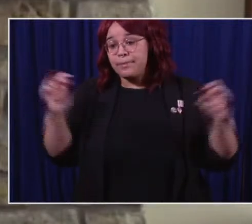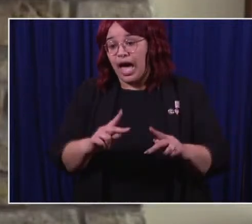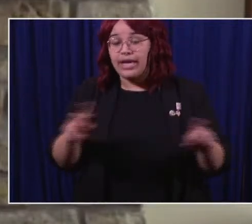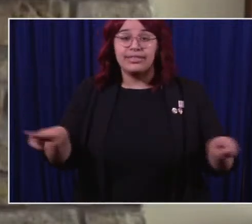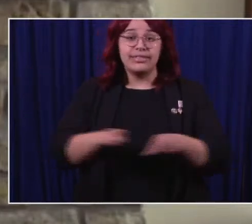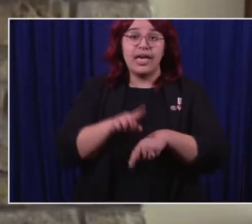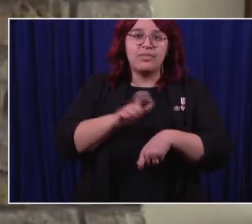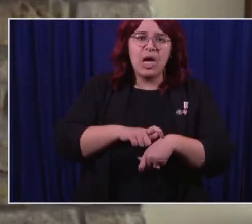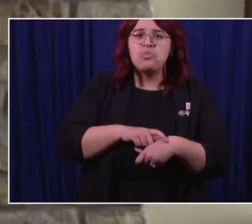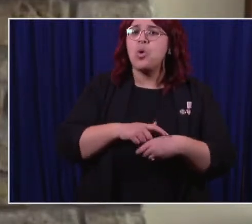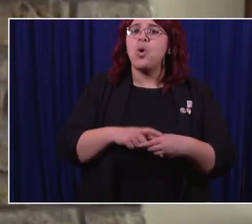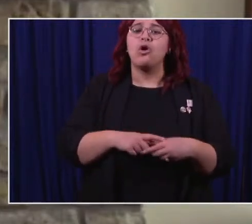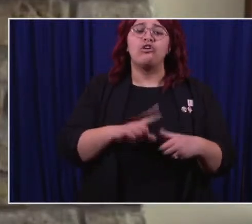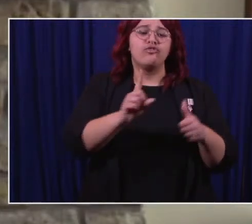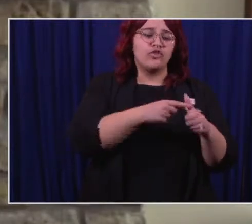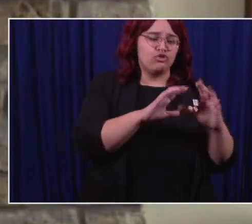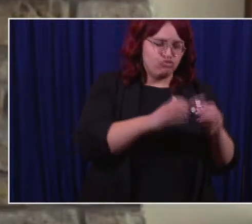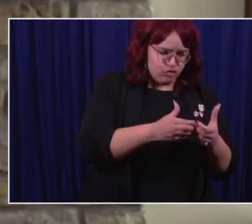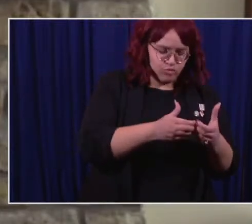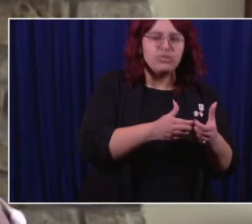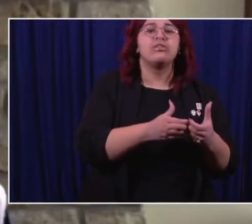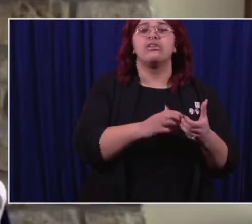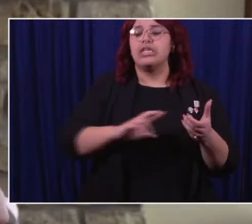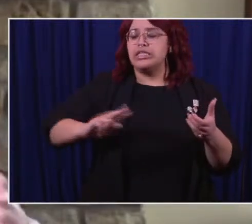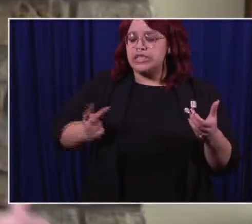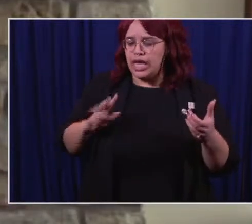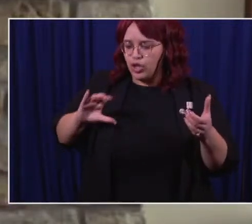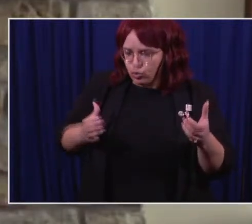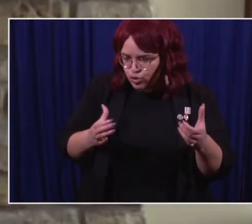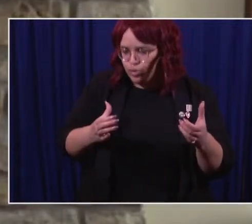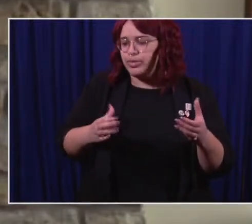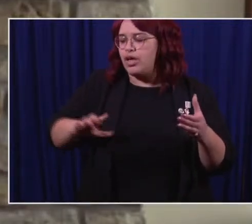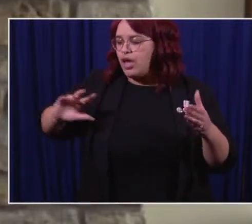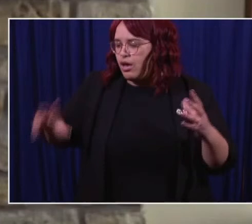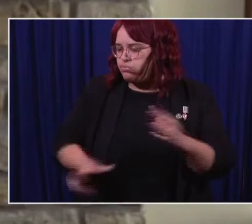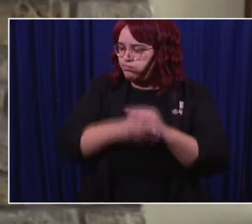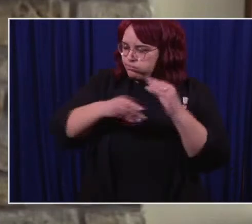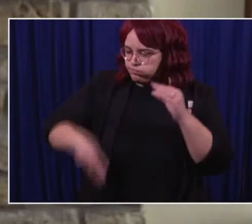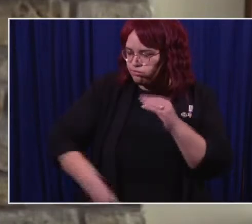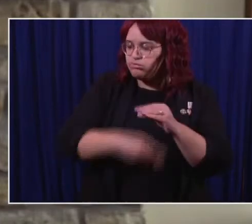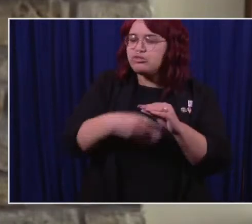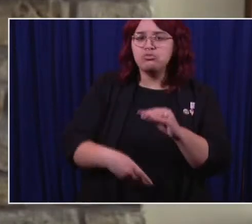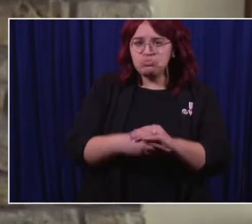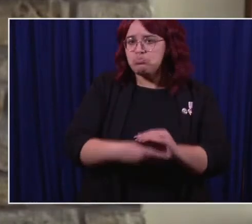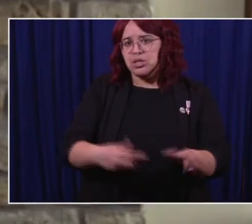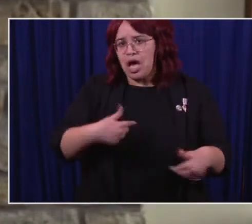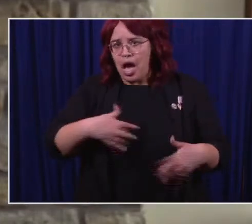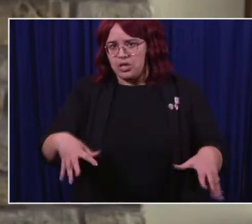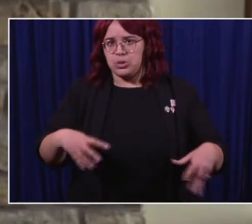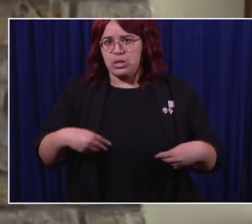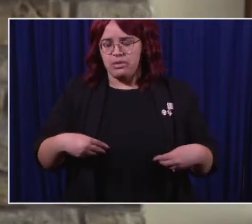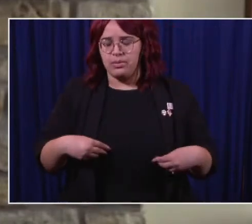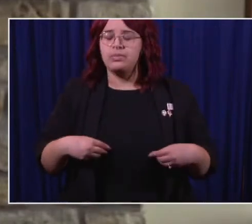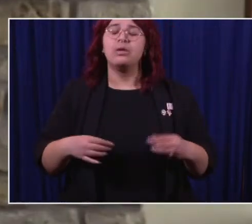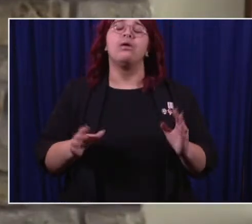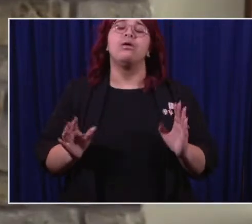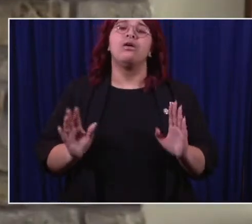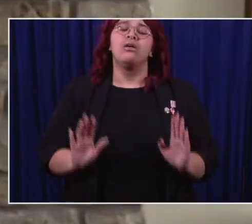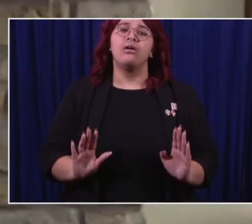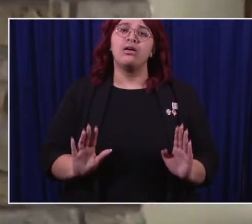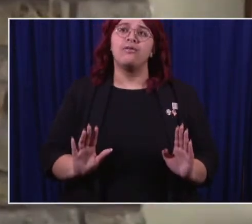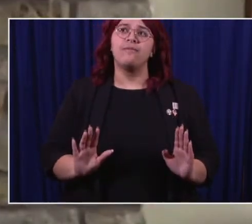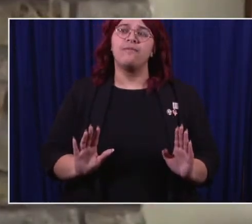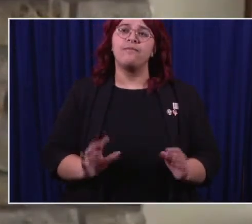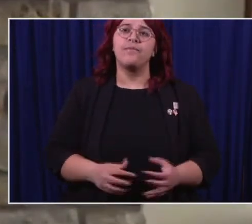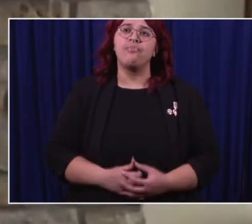fine, and layer those in as they went forward. So all I can say is that I